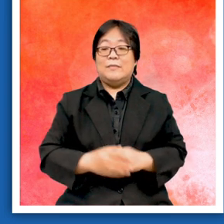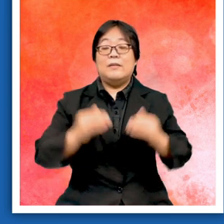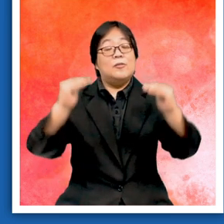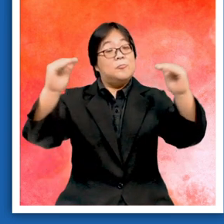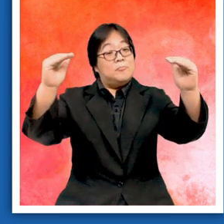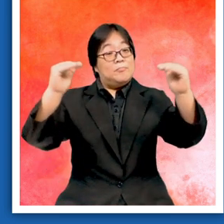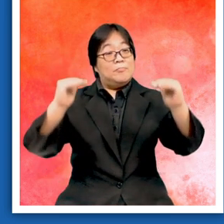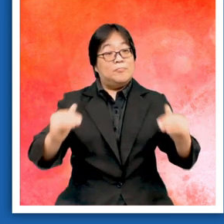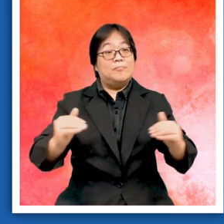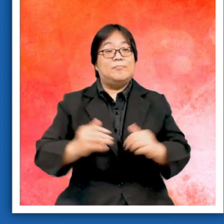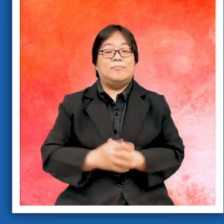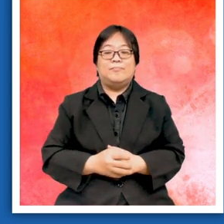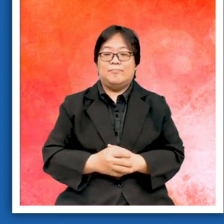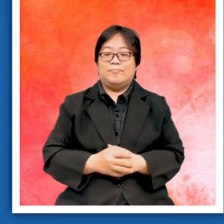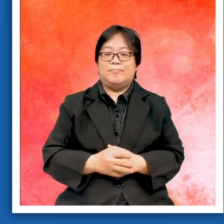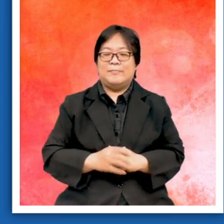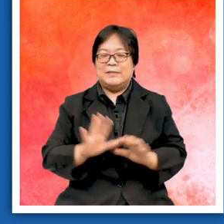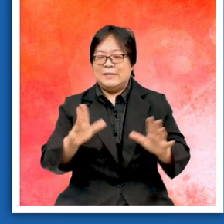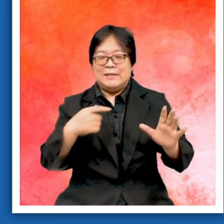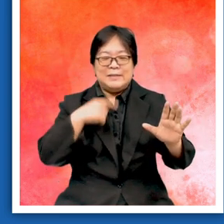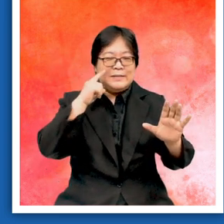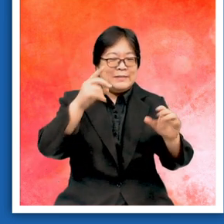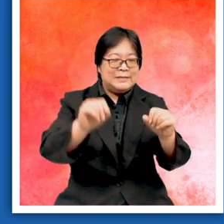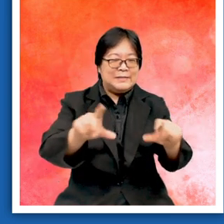Next, let me make it bigger here.